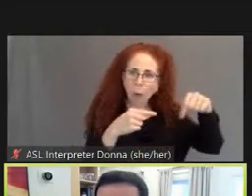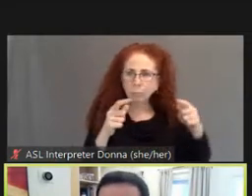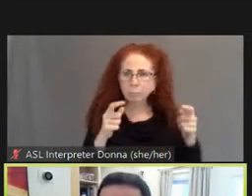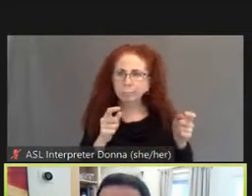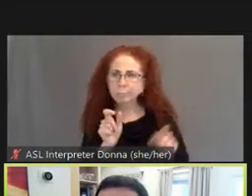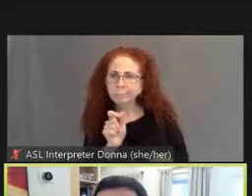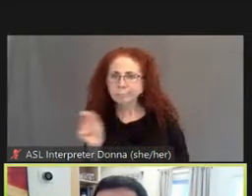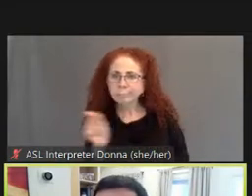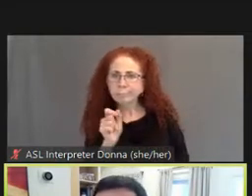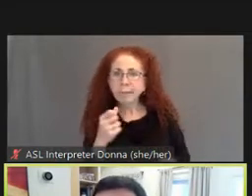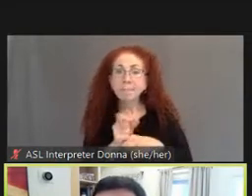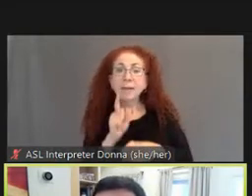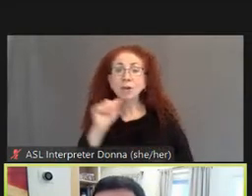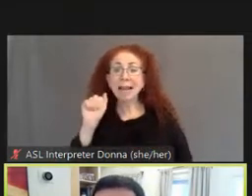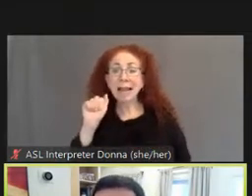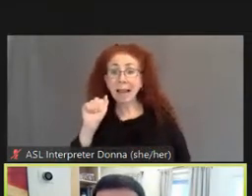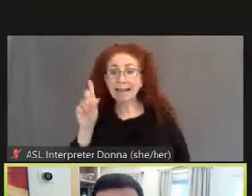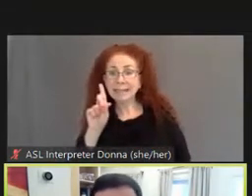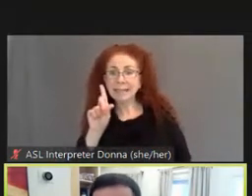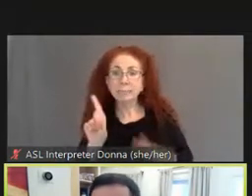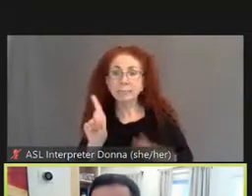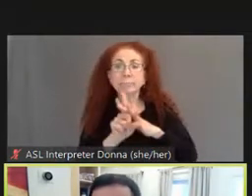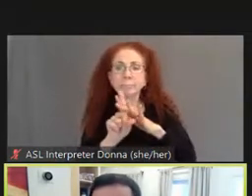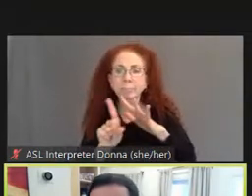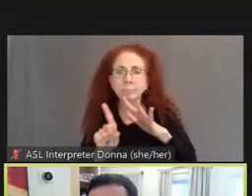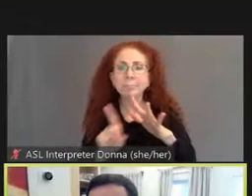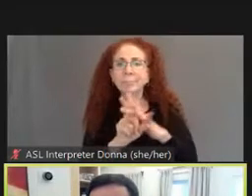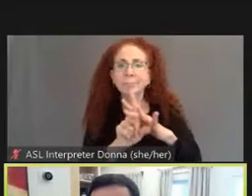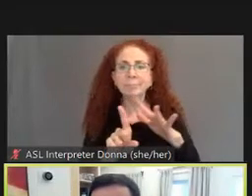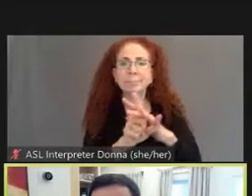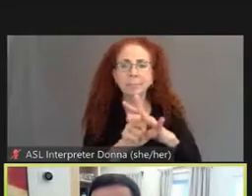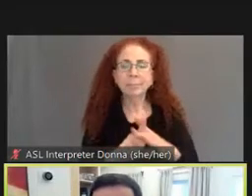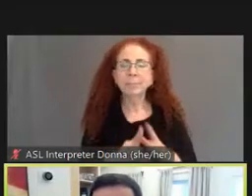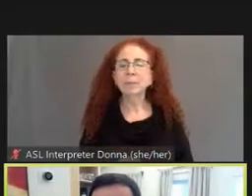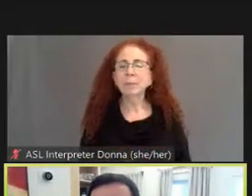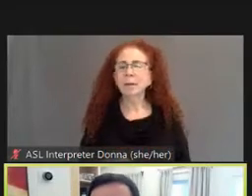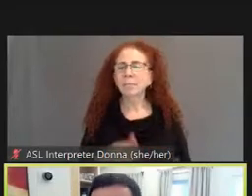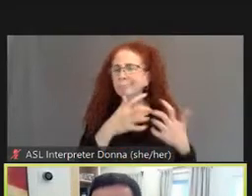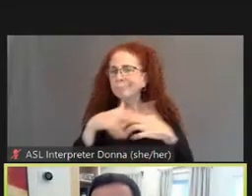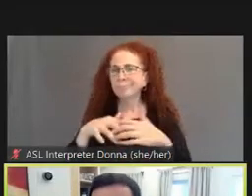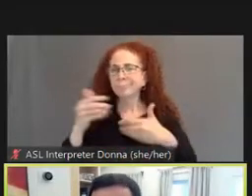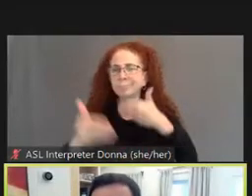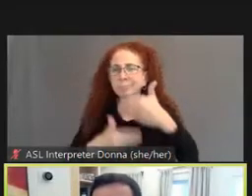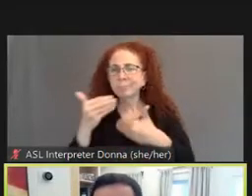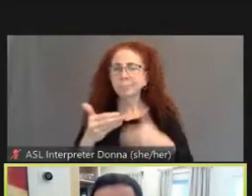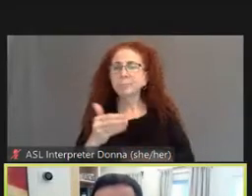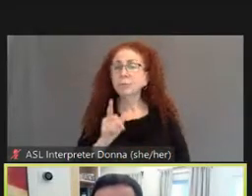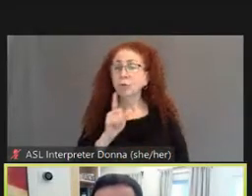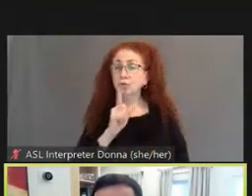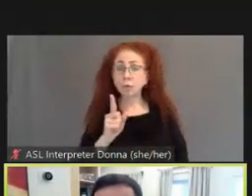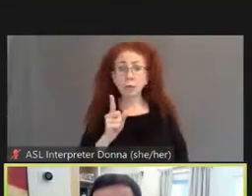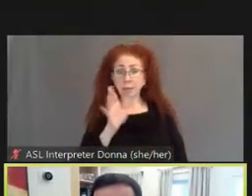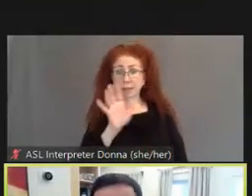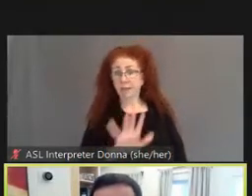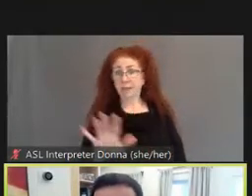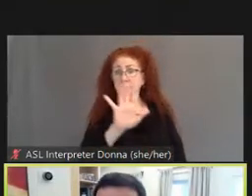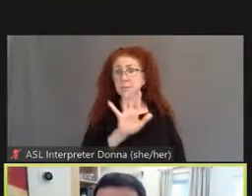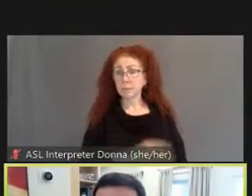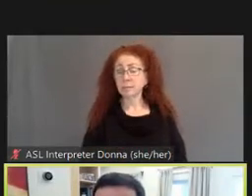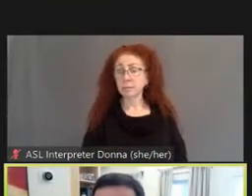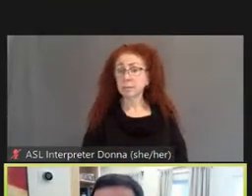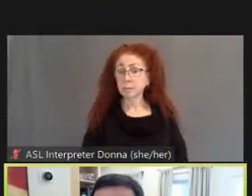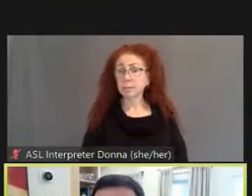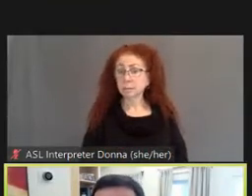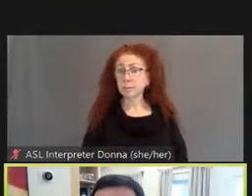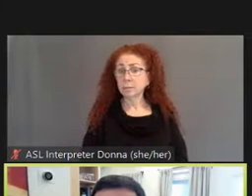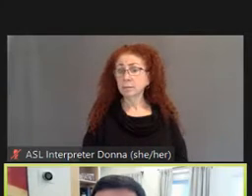audio description comes through. But this is all part of, I think, what's really within a lot